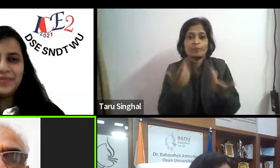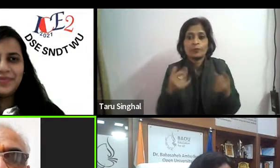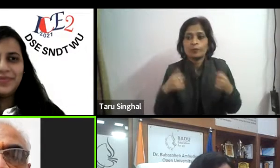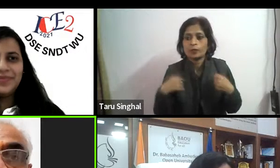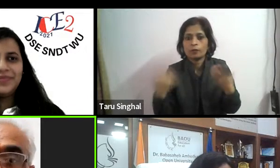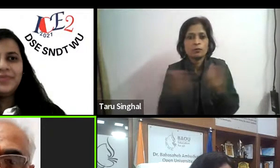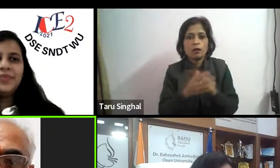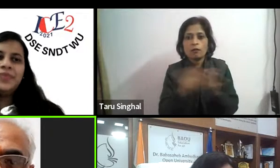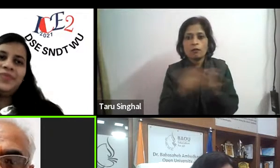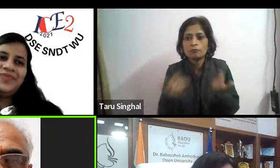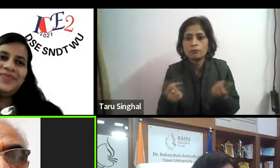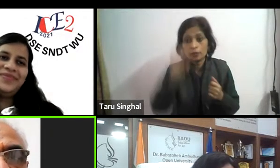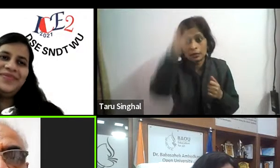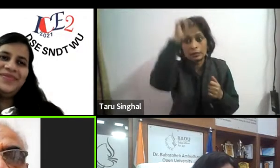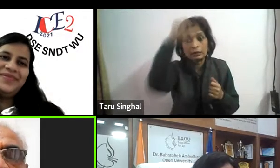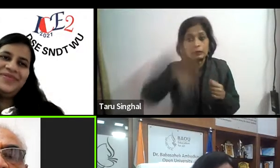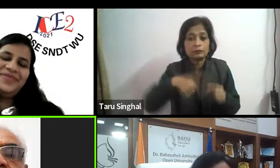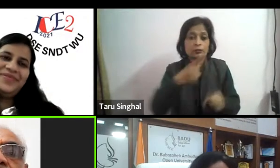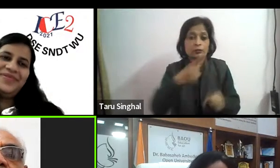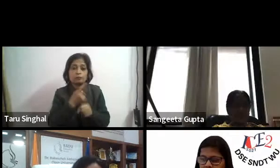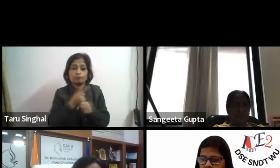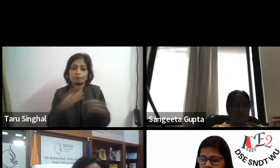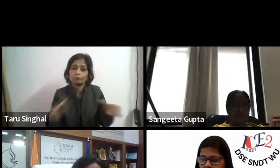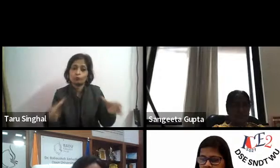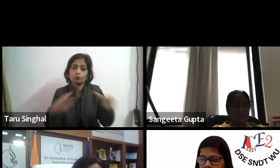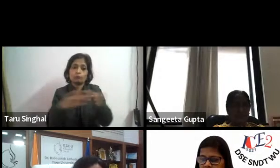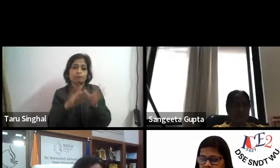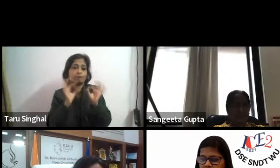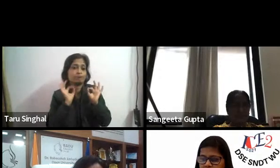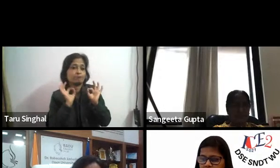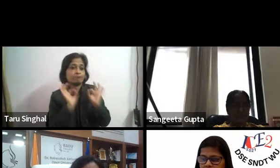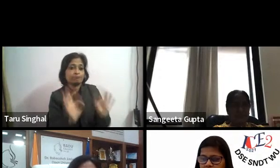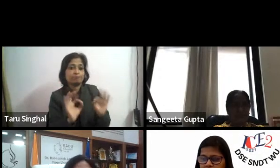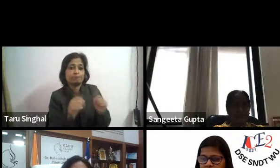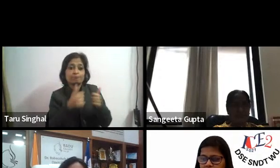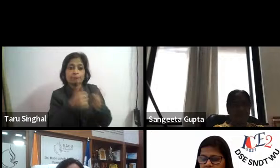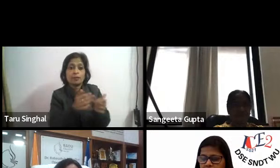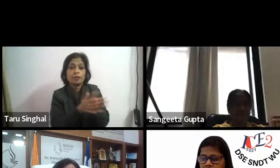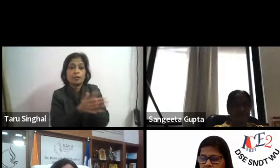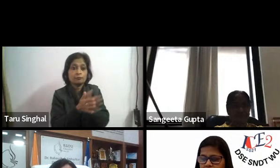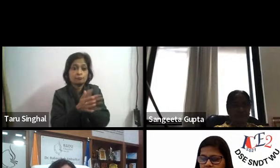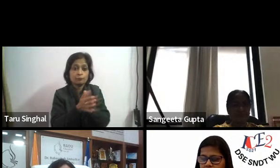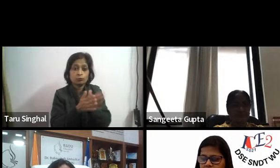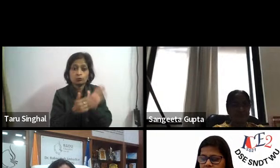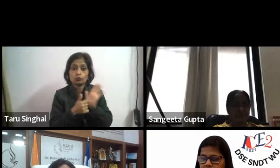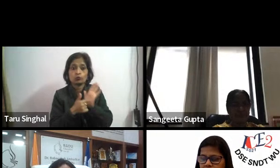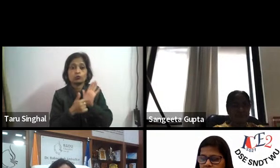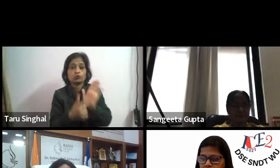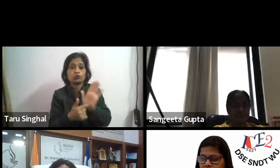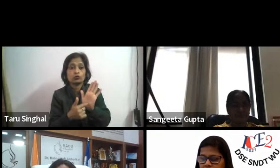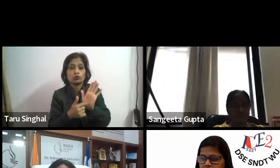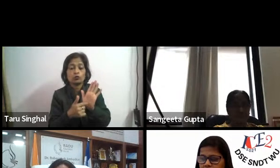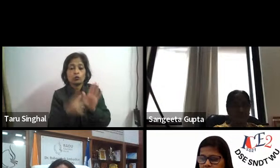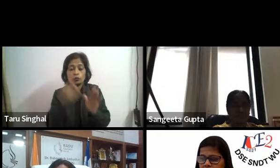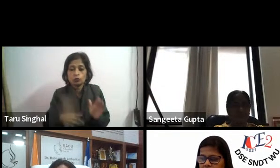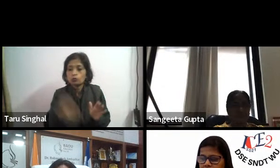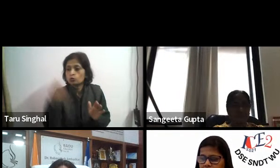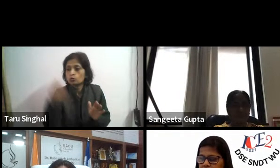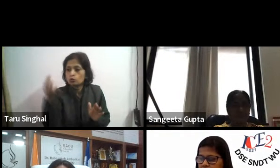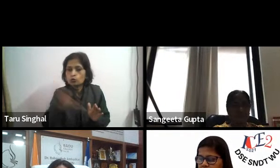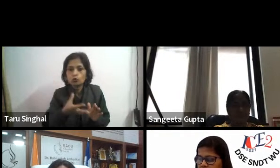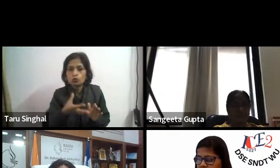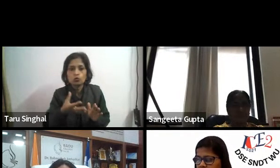appreciate Indian teachers community that they have shown their spirit to come up and adapt to the